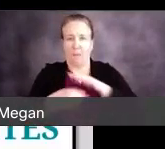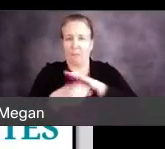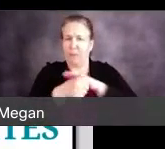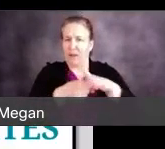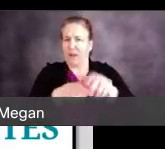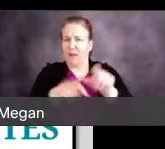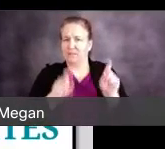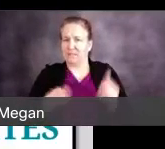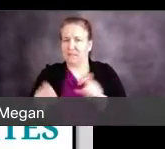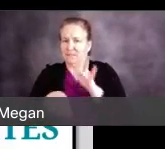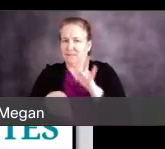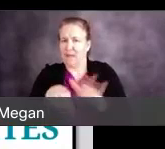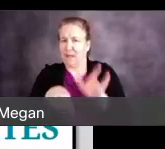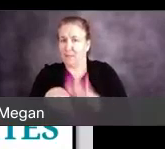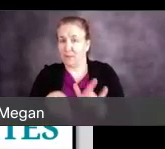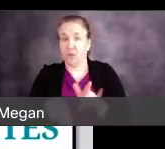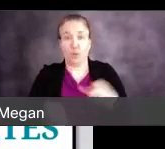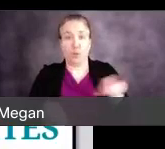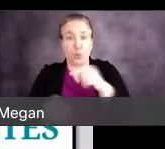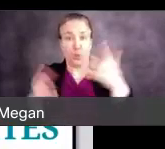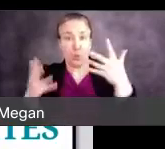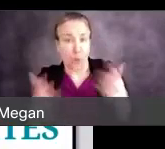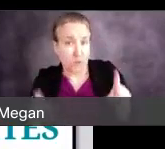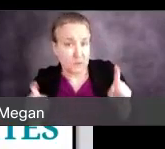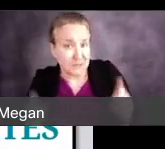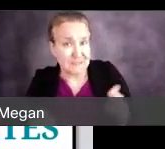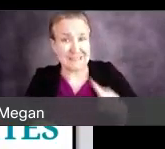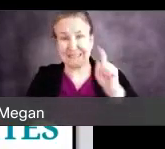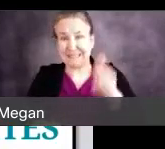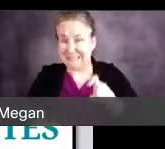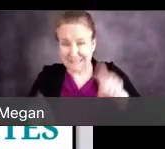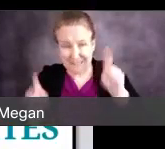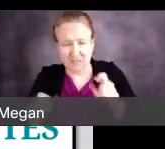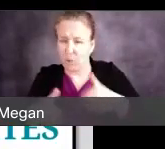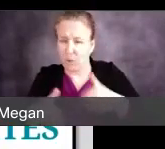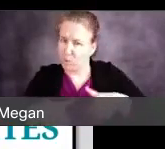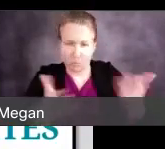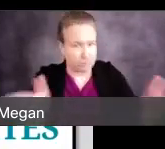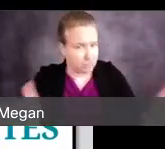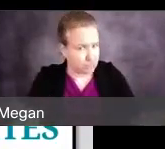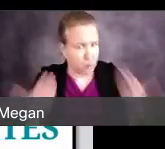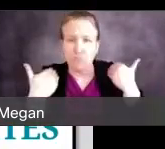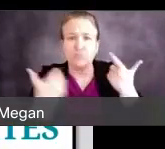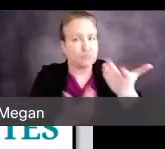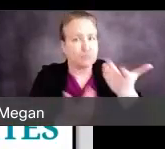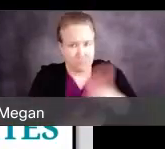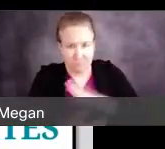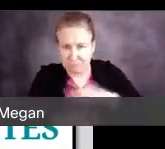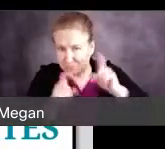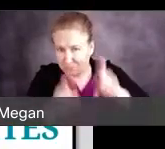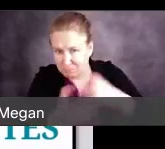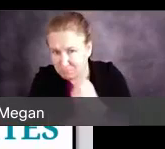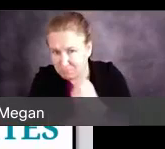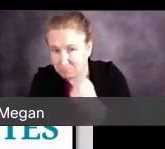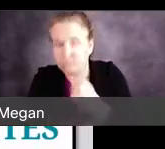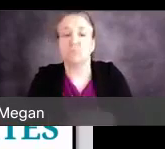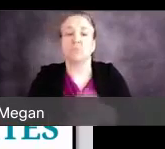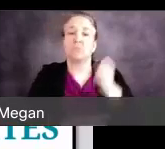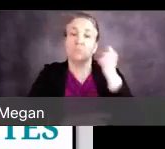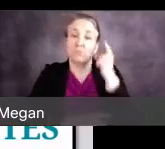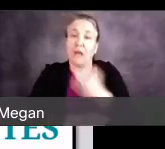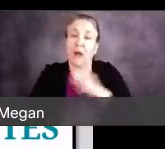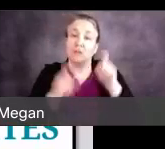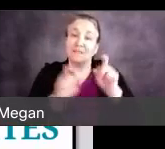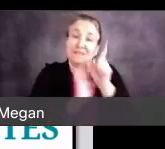and I want to urge anyone who wants or needs to be tested to get tested. We will be changing our